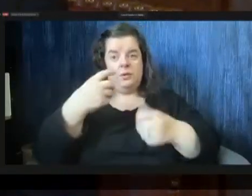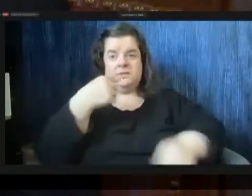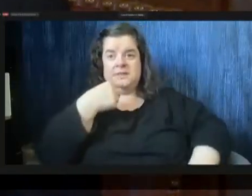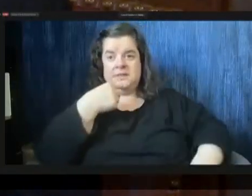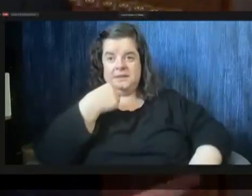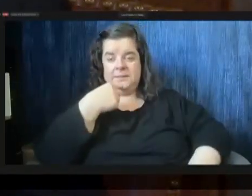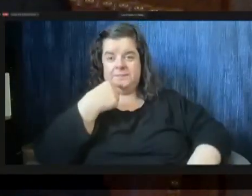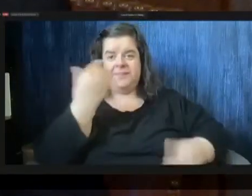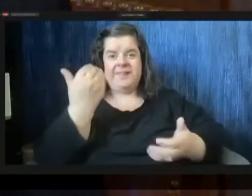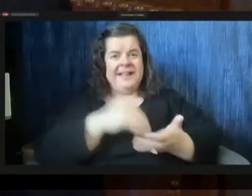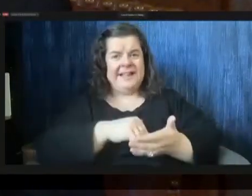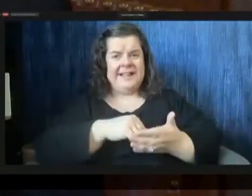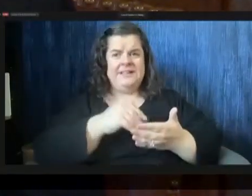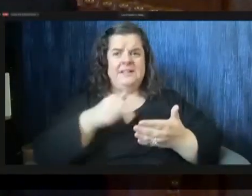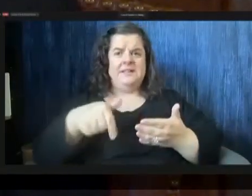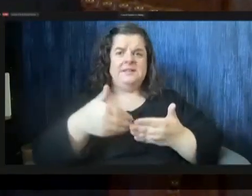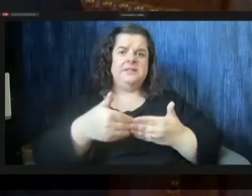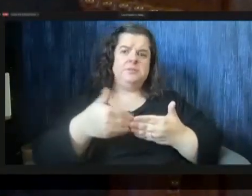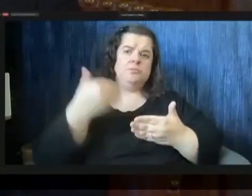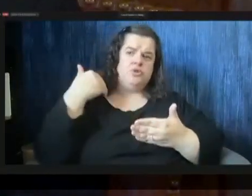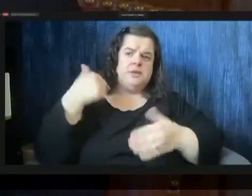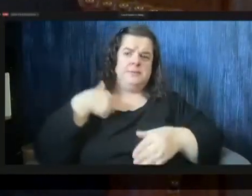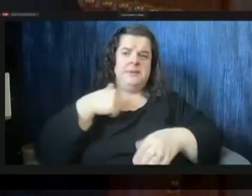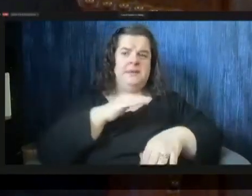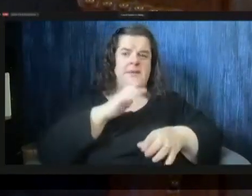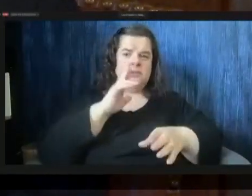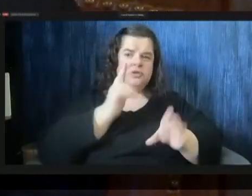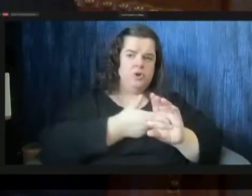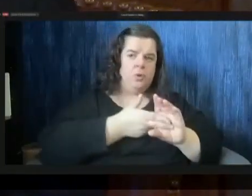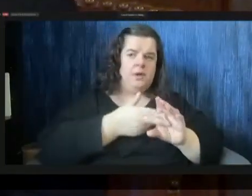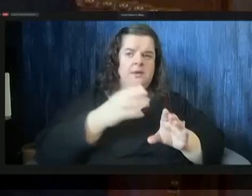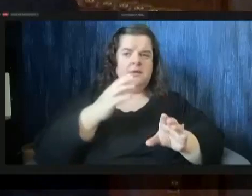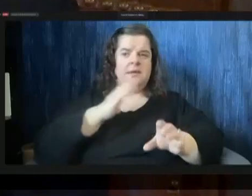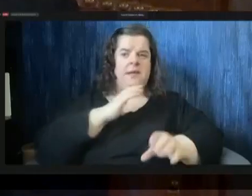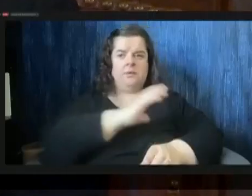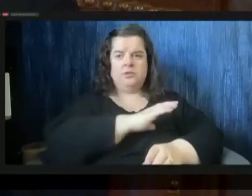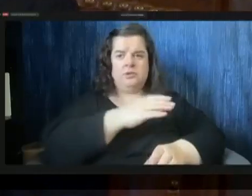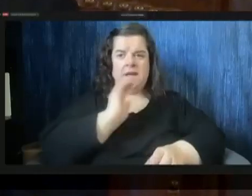this is all pre my being on council, right? Our city planner,